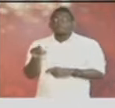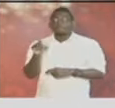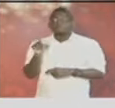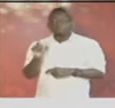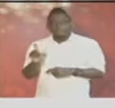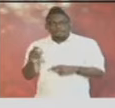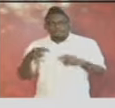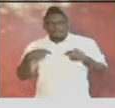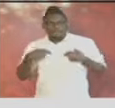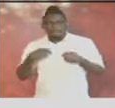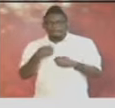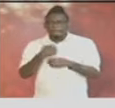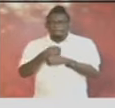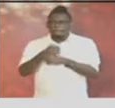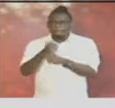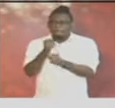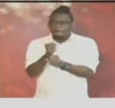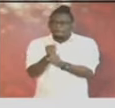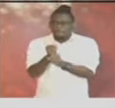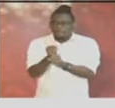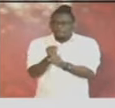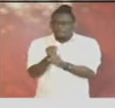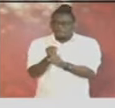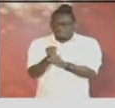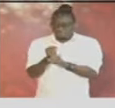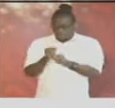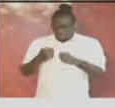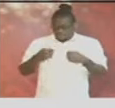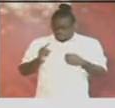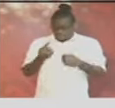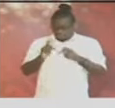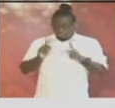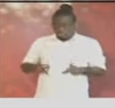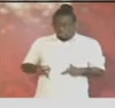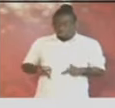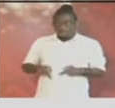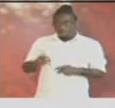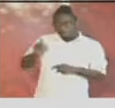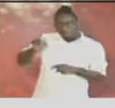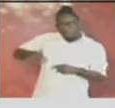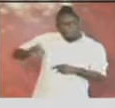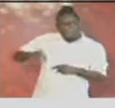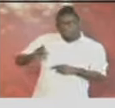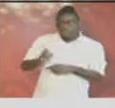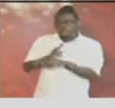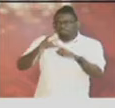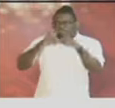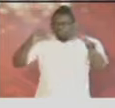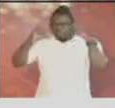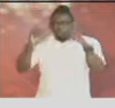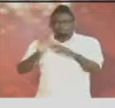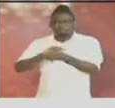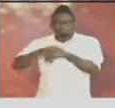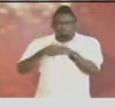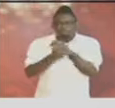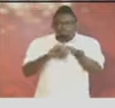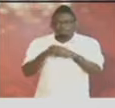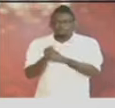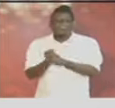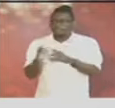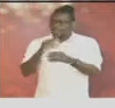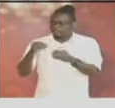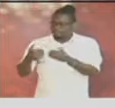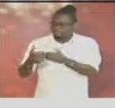the index case in the family, they should be wearing their mask, they should be doing the enhanced hygiene precautions, they should be isolating themselves even within the